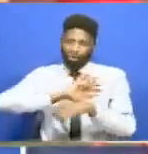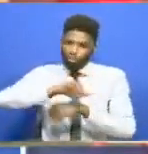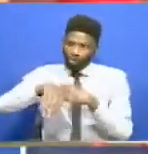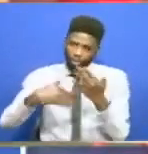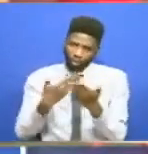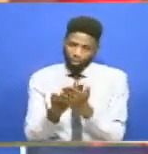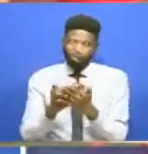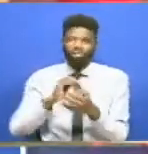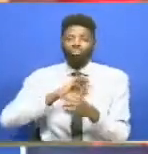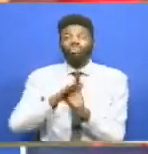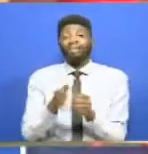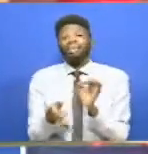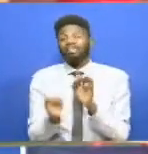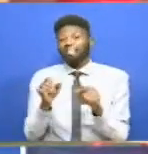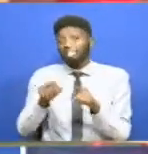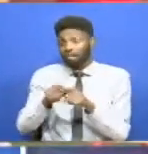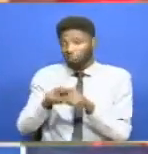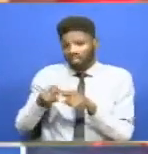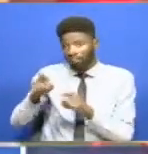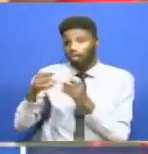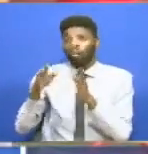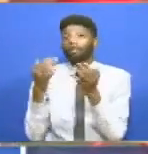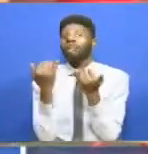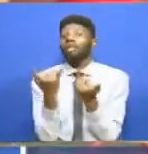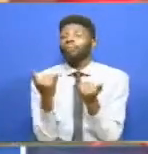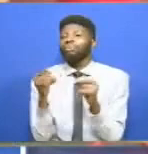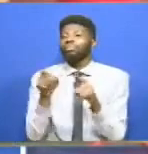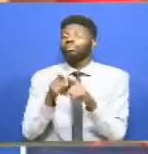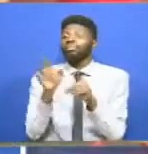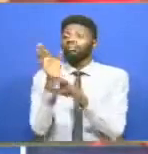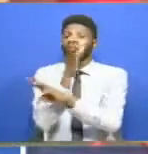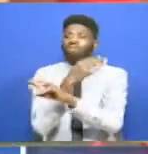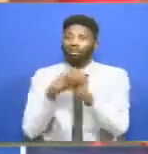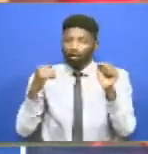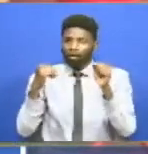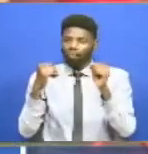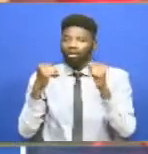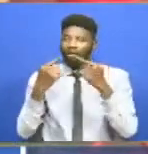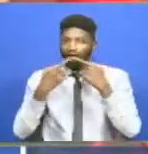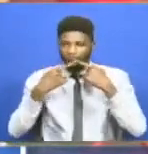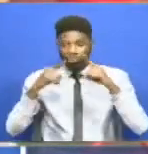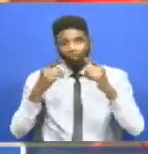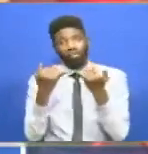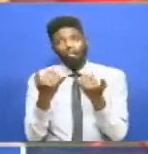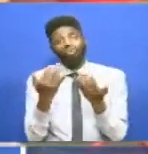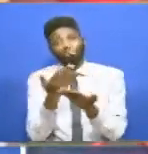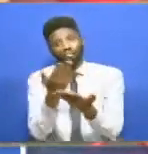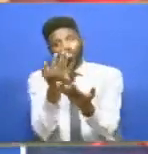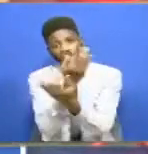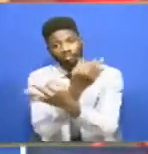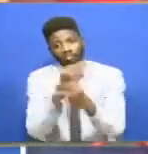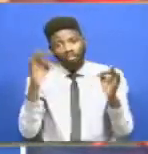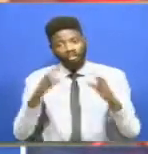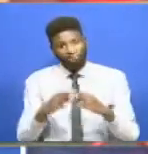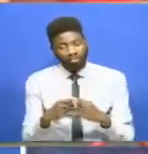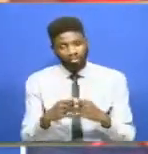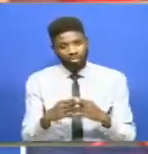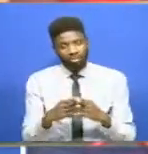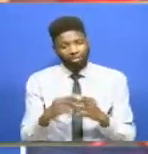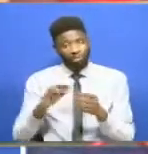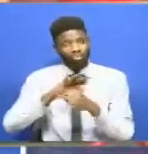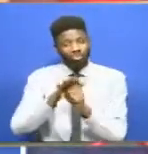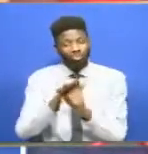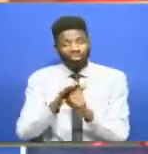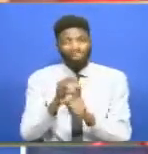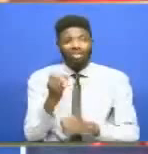day, hata wakifungua sahi, hata president akuja seme tu, sasa mko free. Hii disease si ya